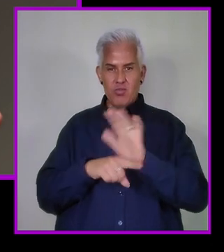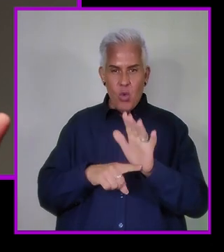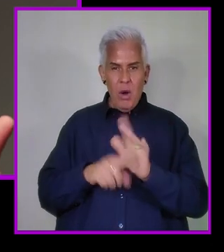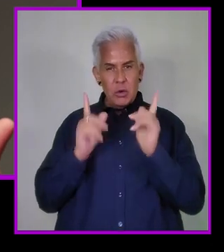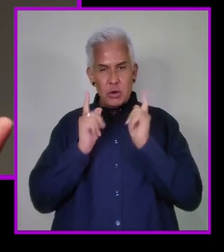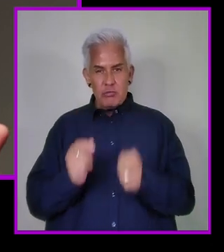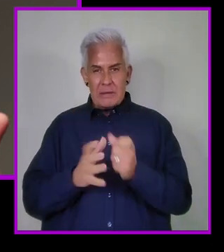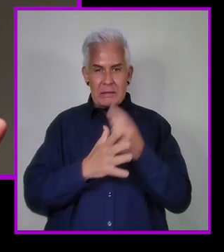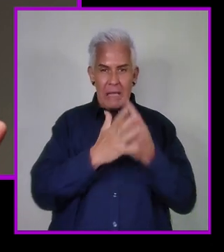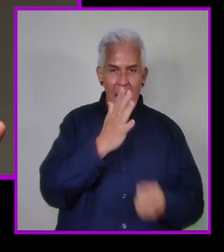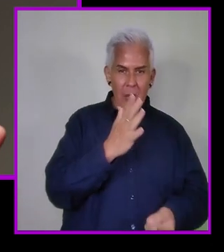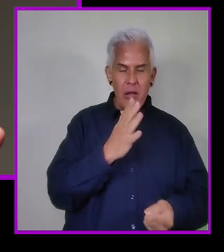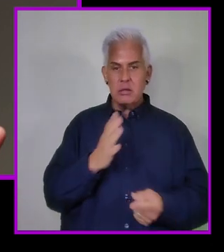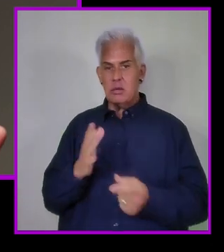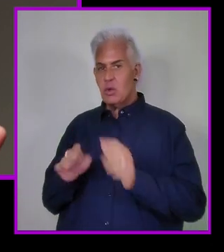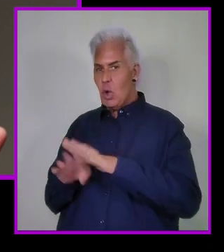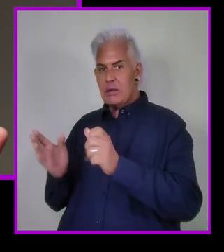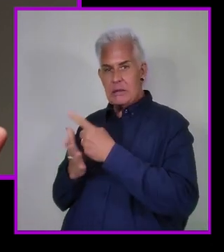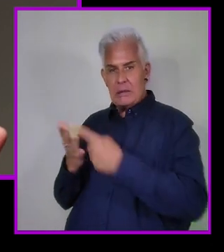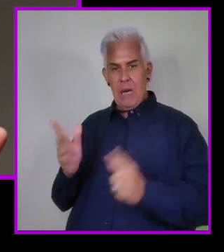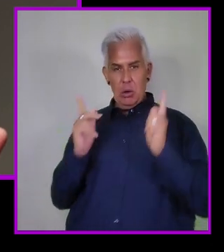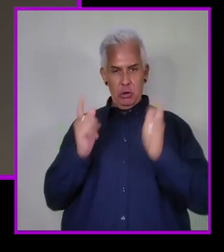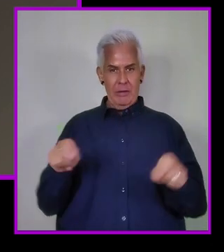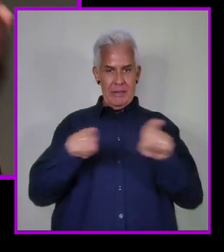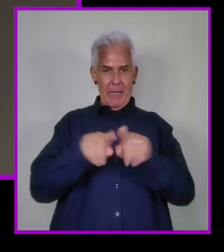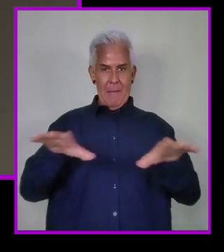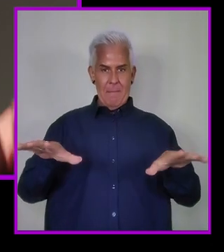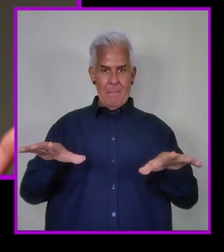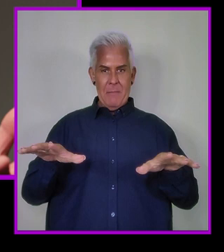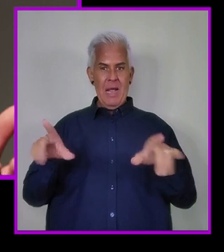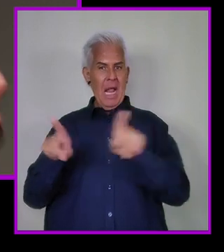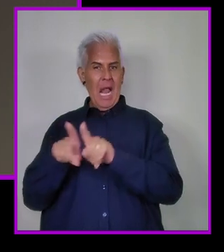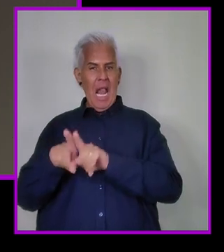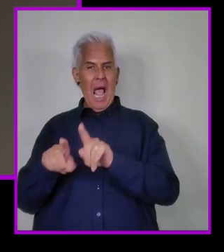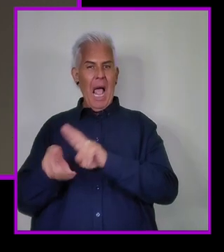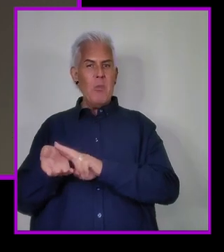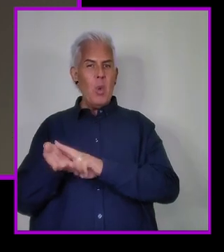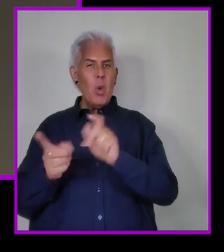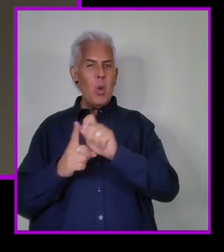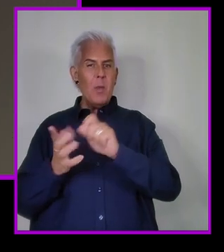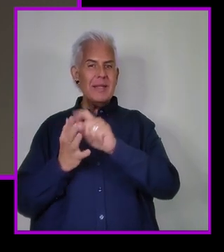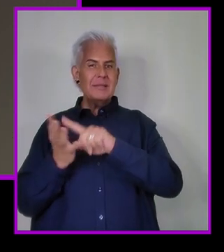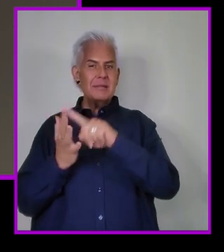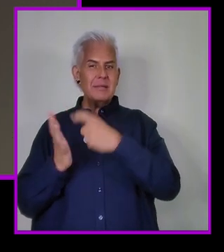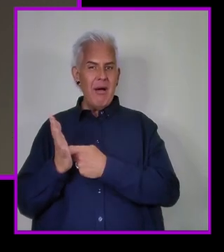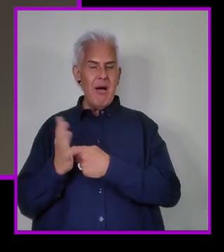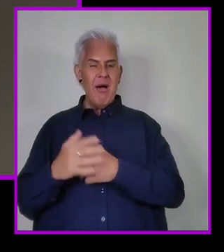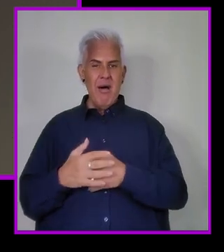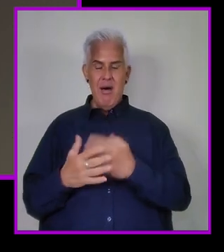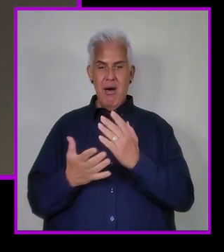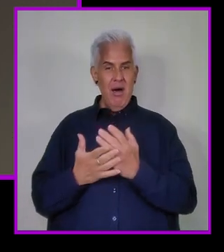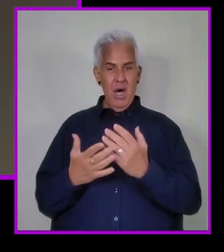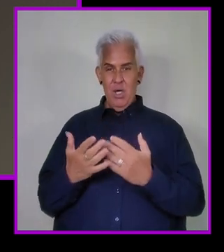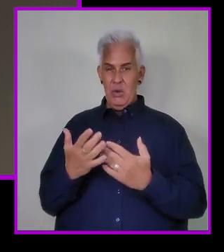exactly the same way as their non-disabled peers were treated on Blue Peter or other sort of programs was really important for us. And it broke new